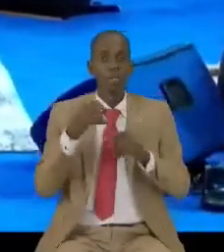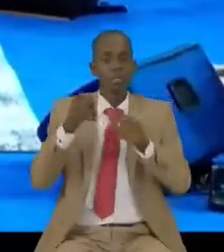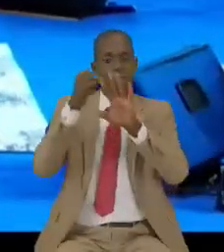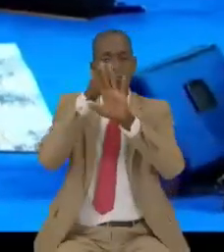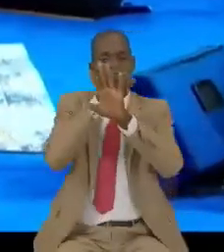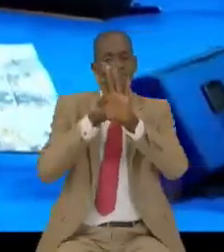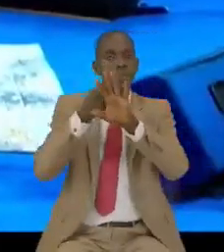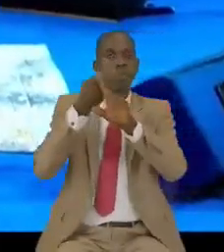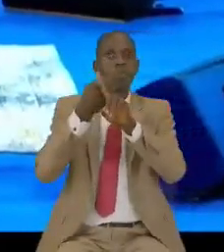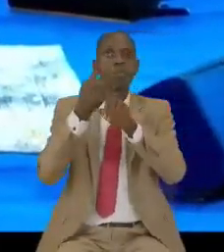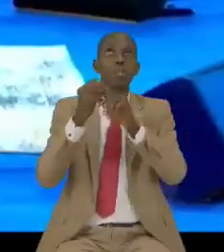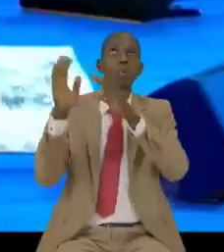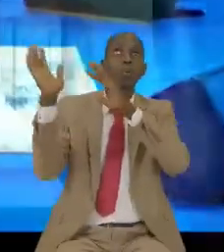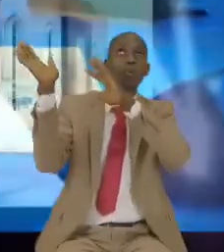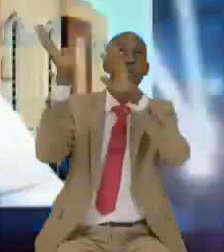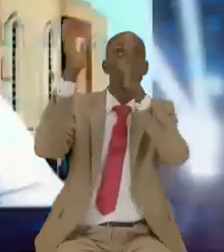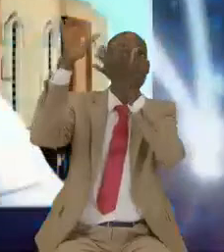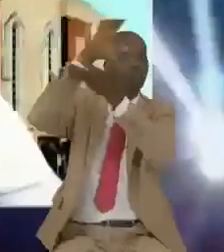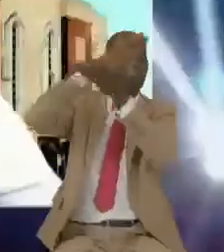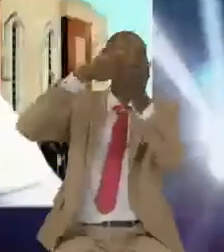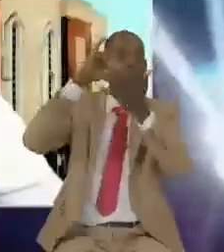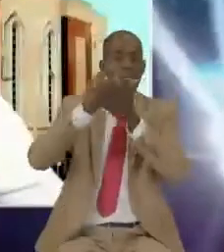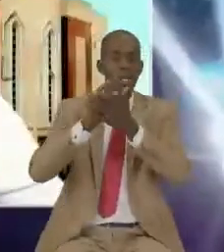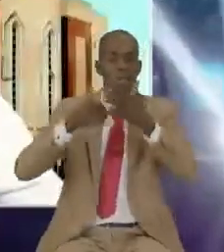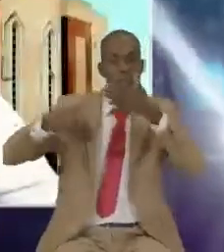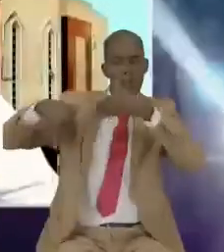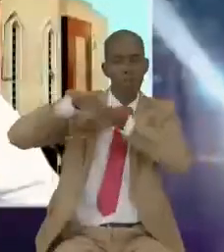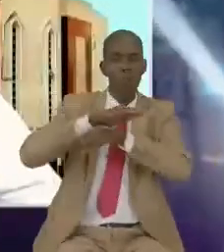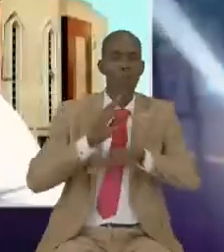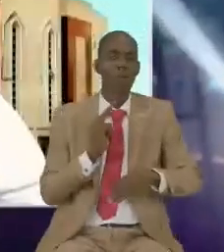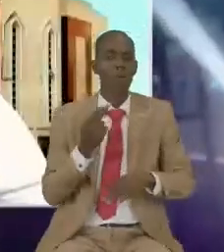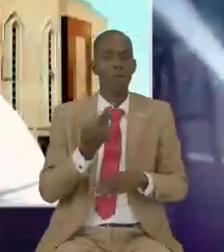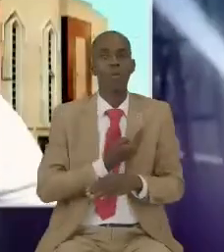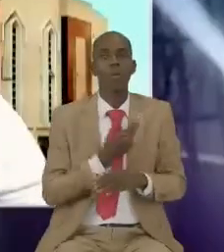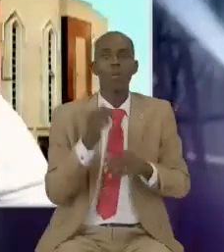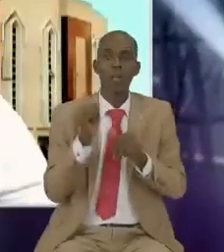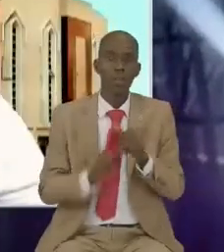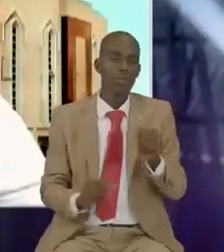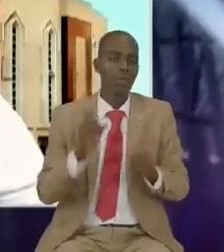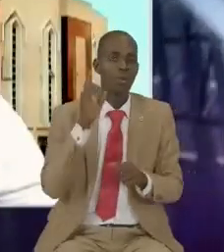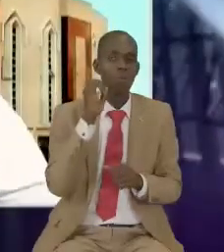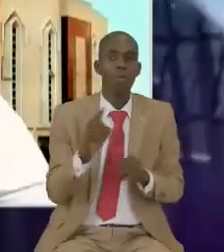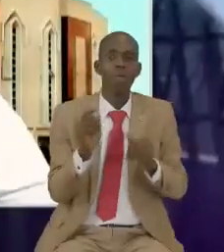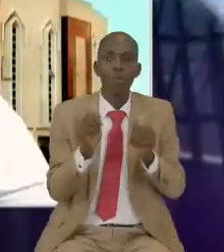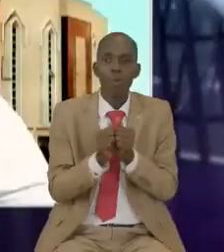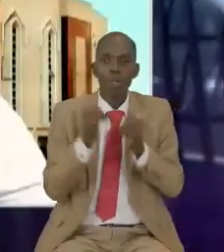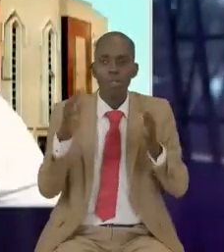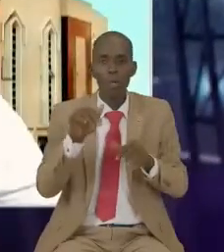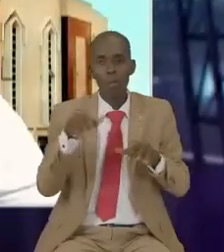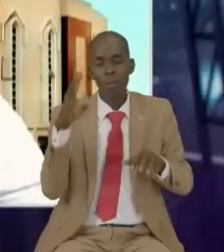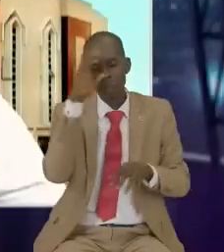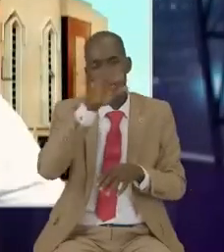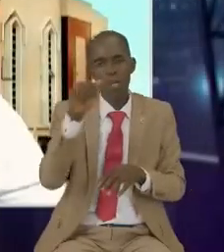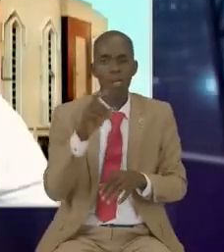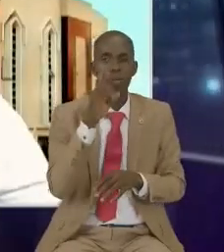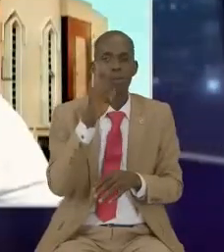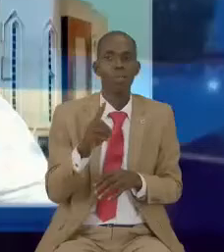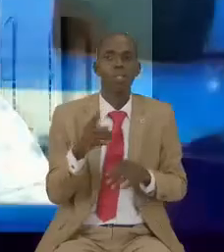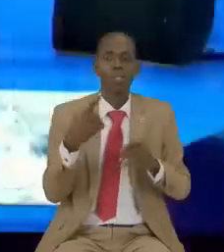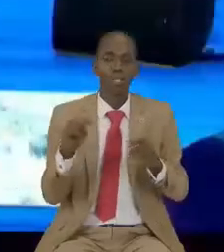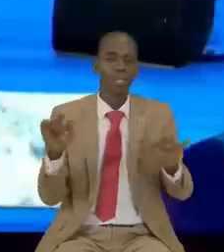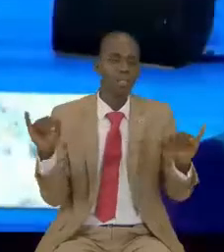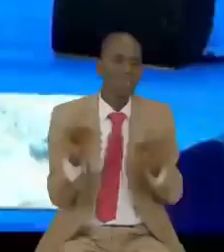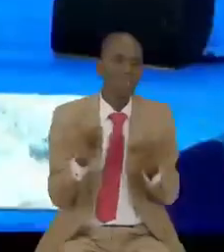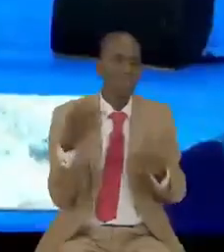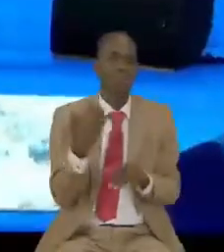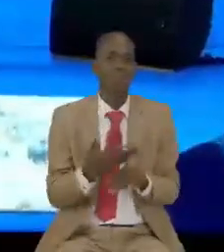that covers us, overshadows us, everyone without exception. The same thing,